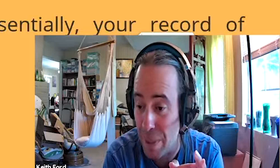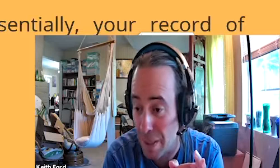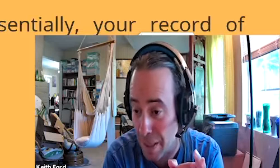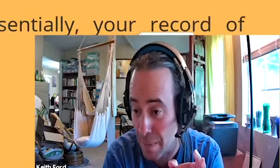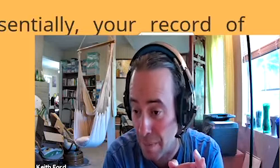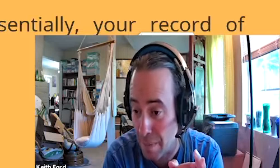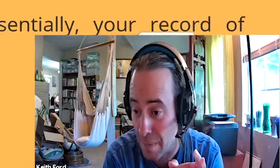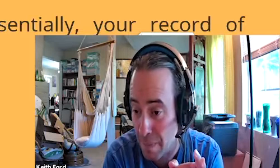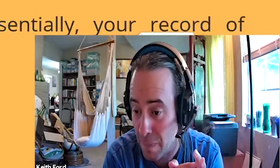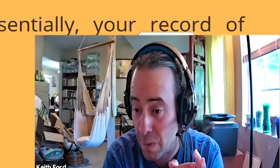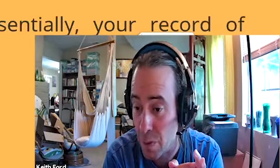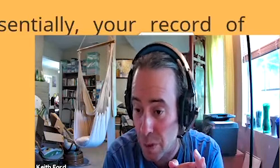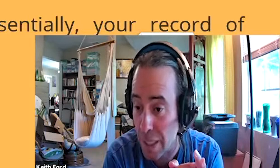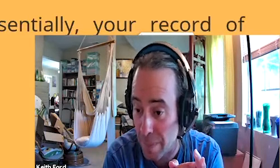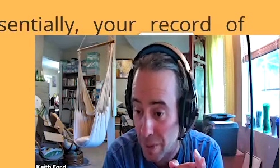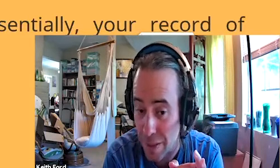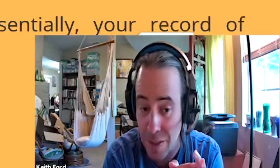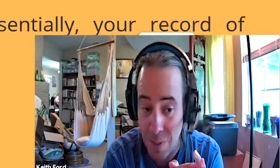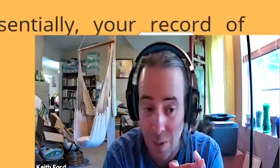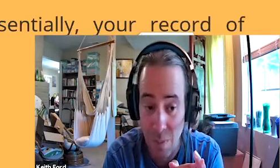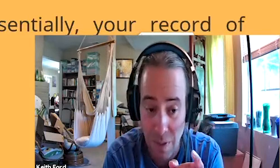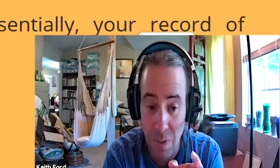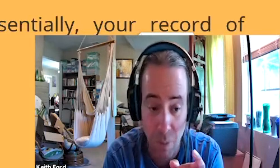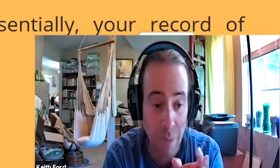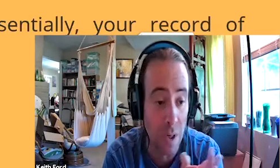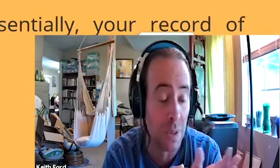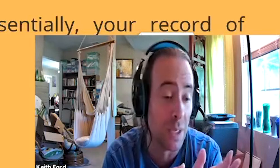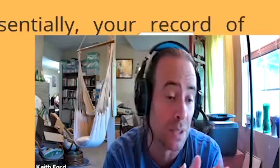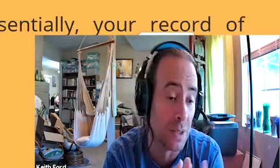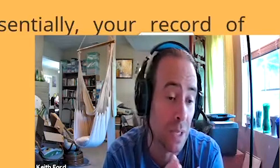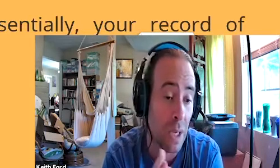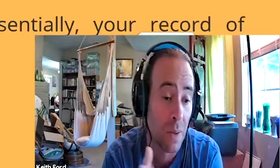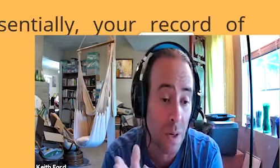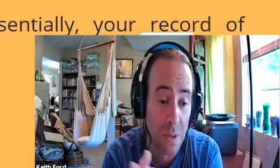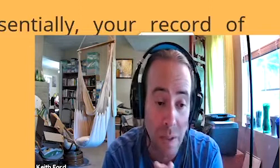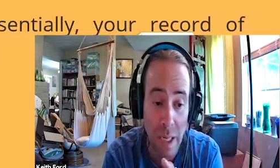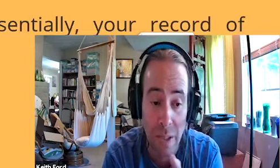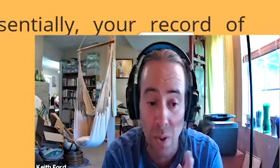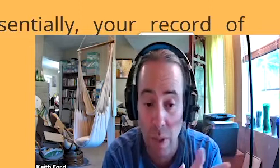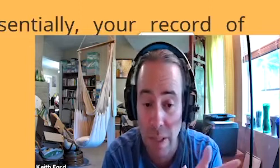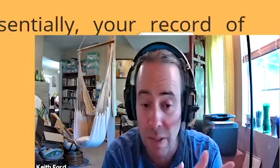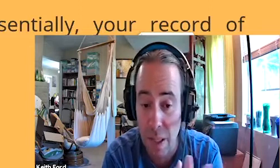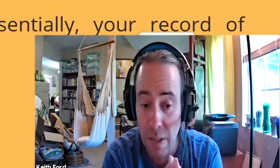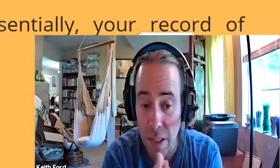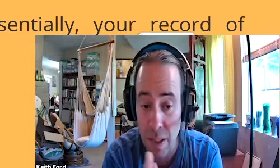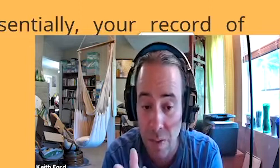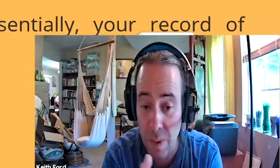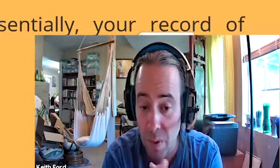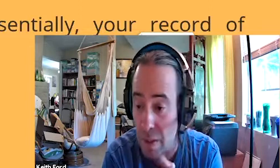mitigating liability. Reducing liability. That's what their primary obligation is. We also outline your rights